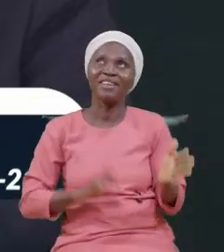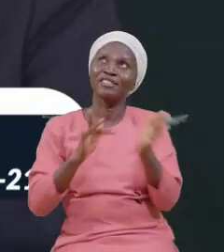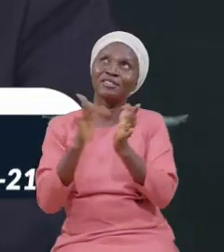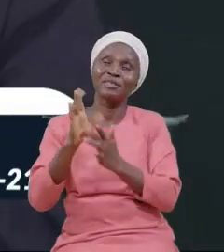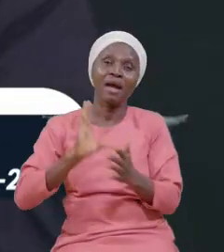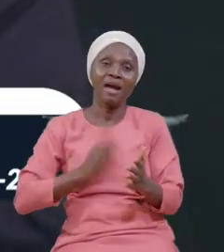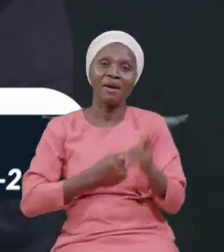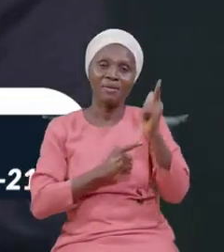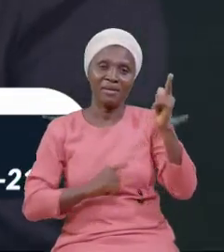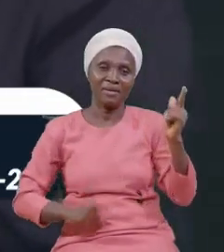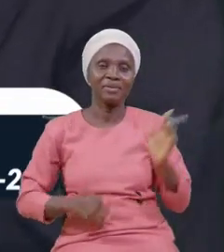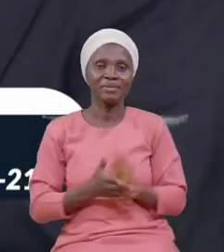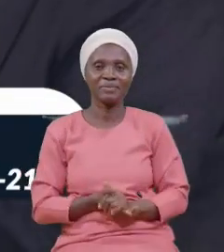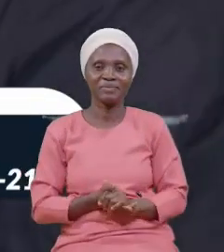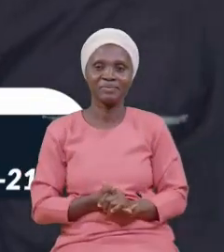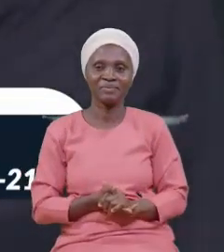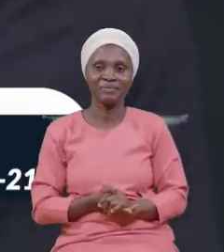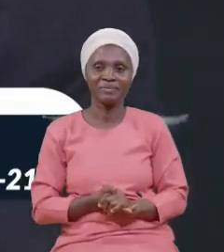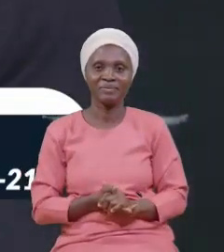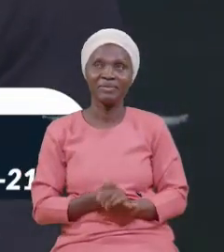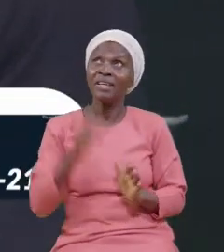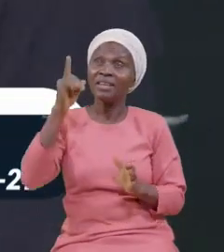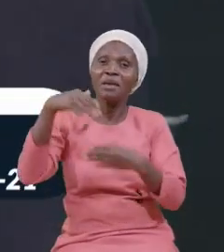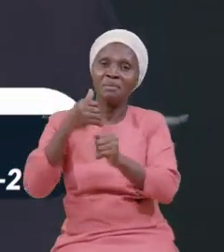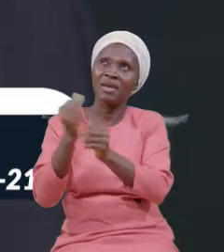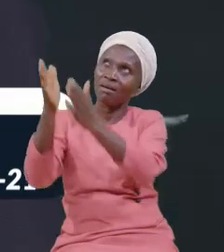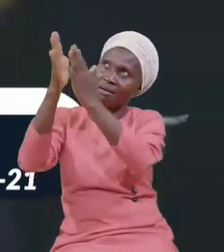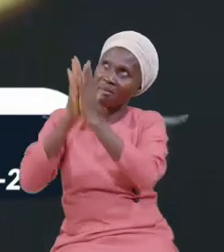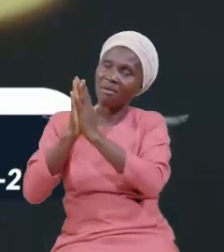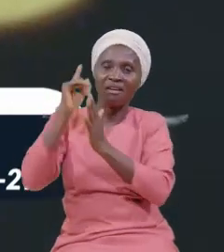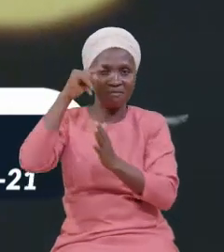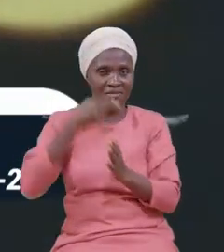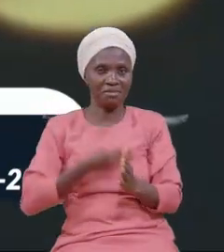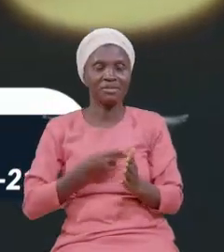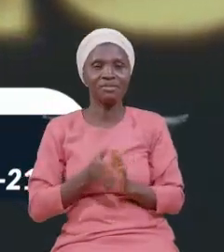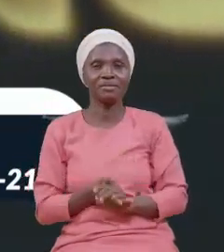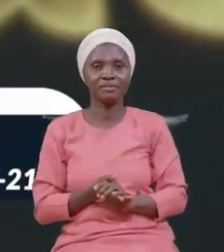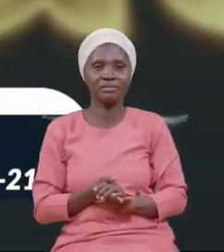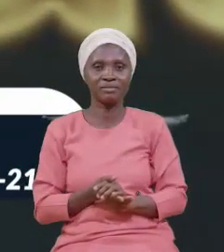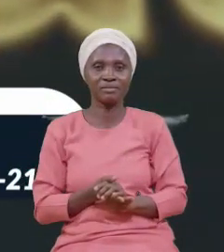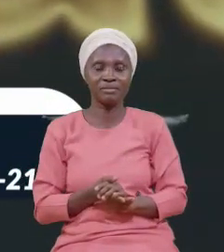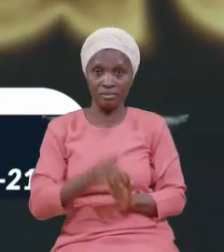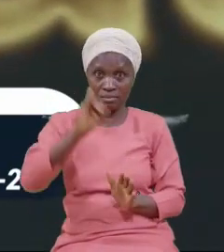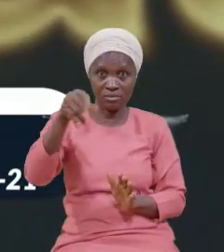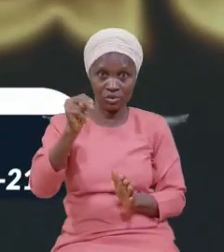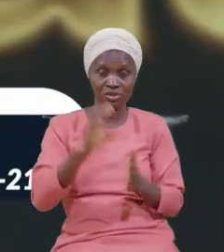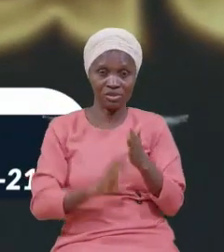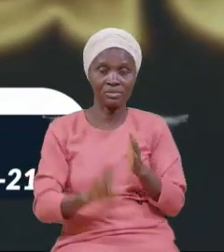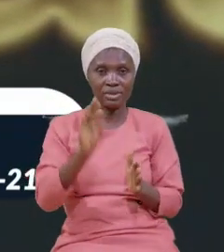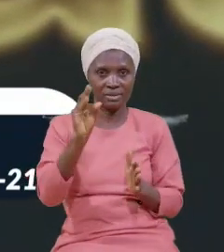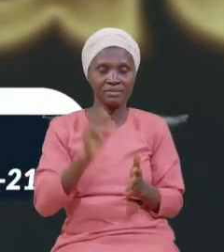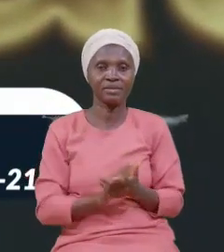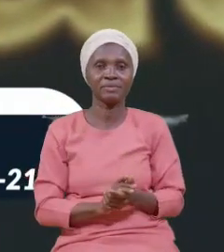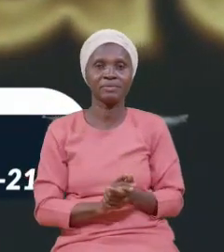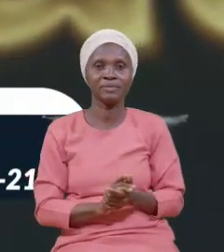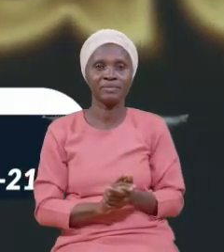Lord. He makes intercession for us. In John chapter 17. I'm reading from